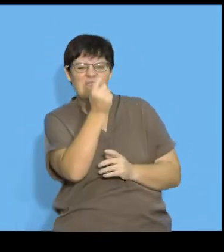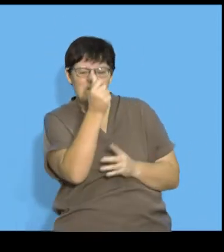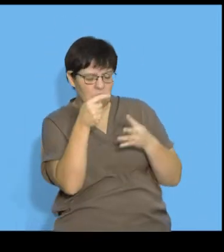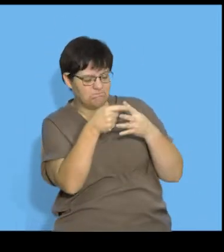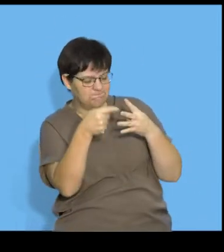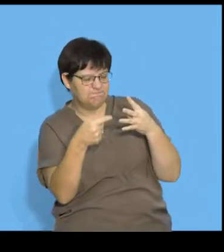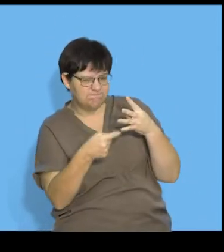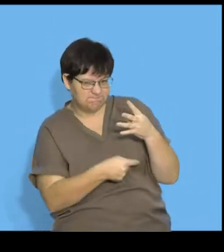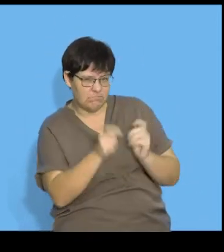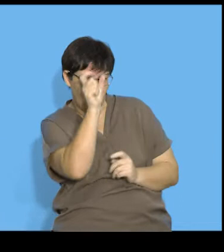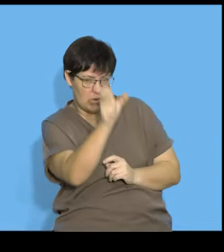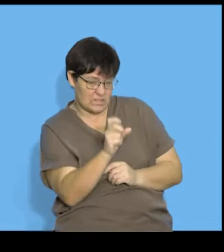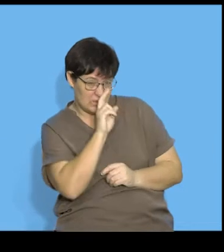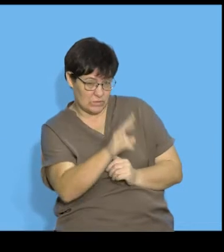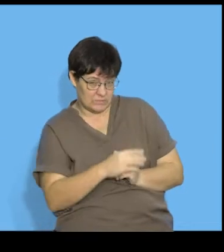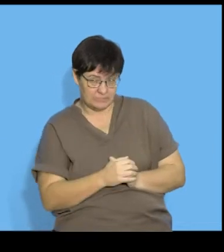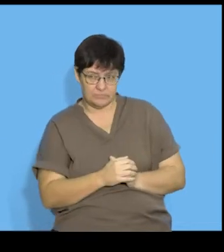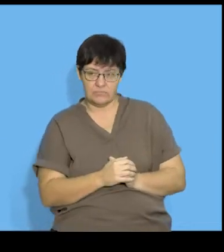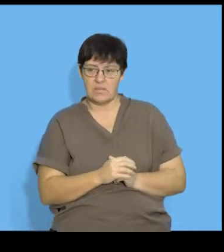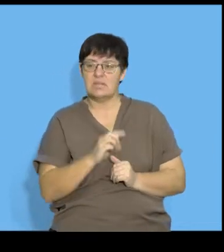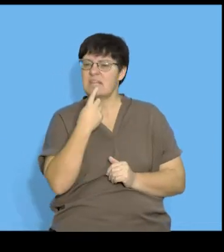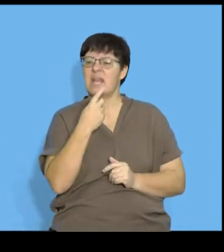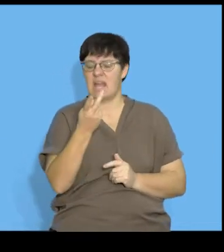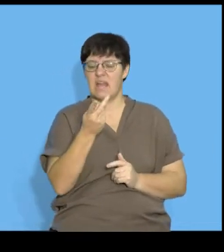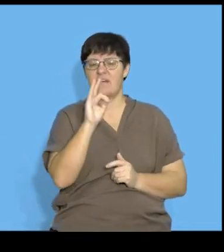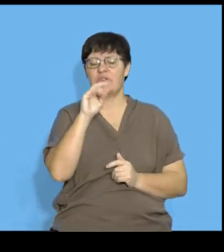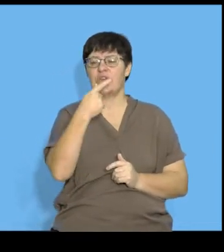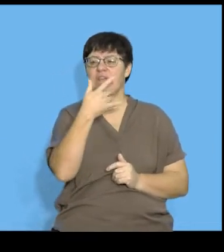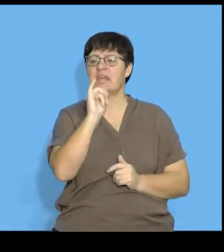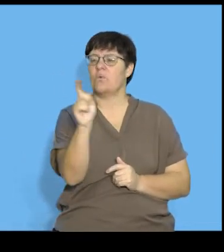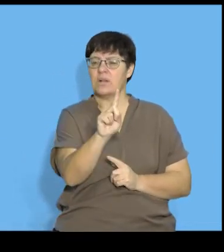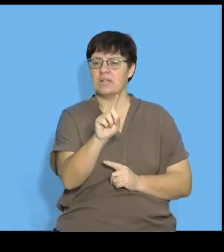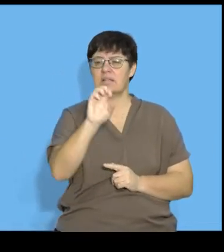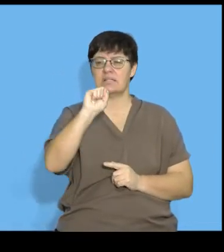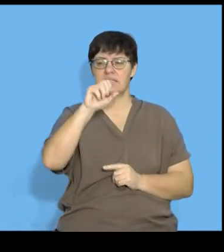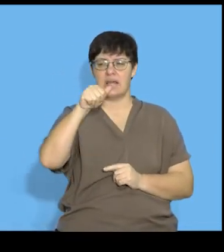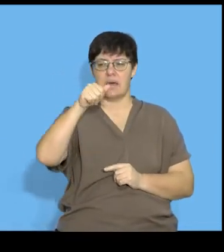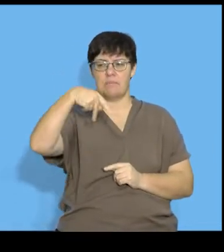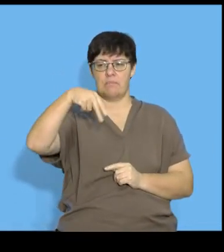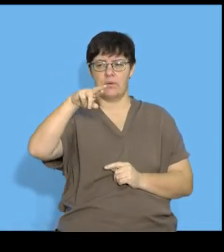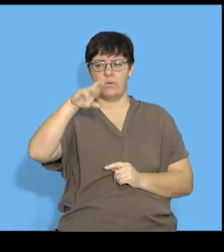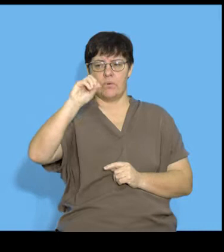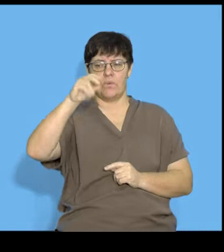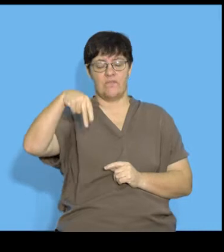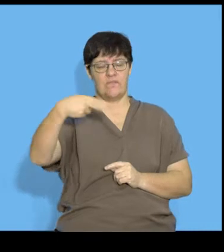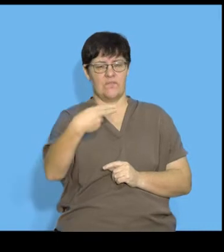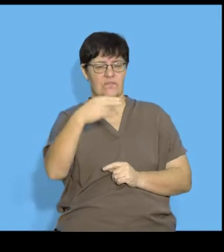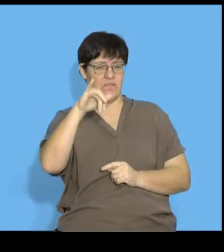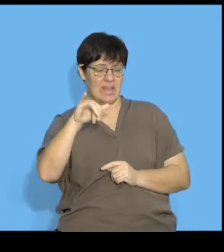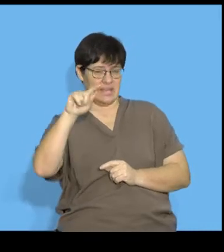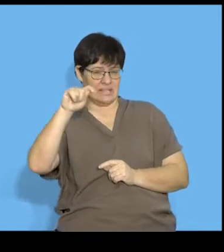look at. The first one is we say that fungi is saprophytic. And what do we mean by that